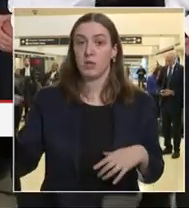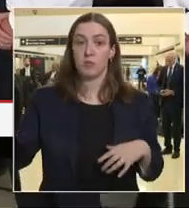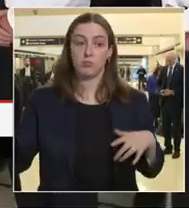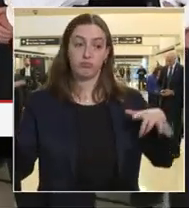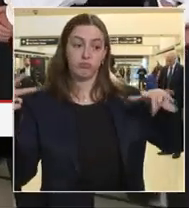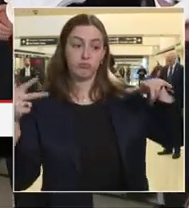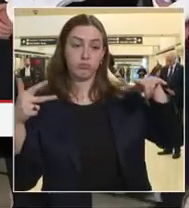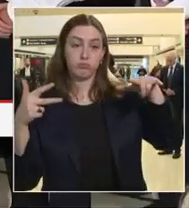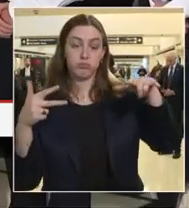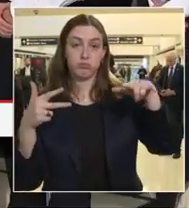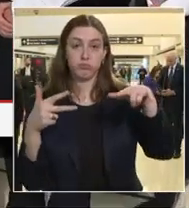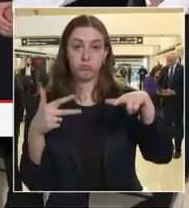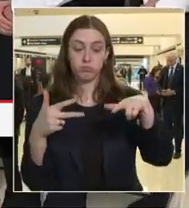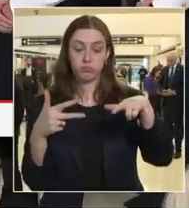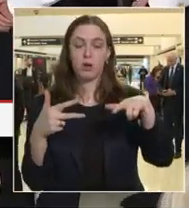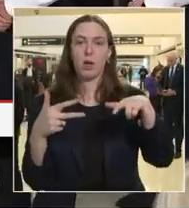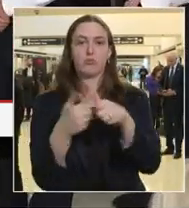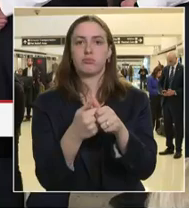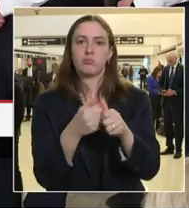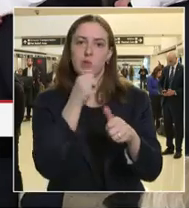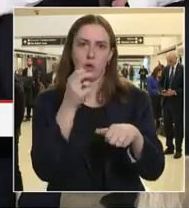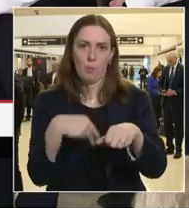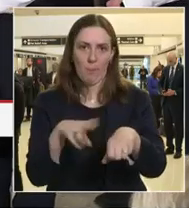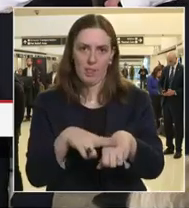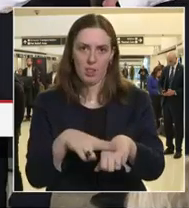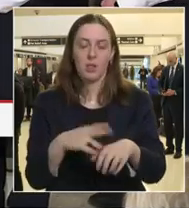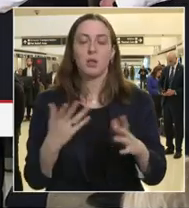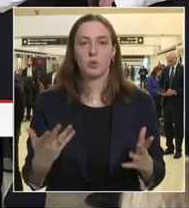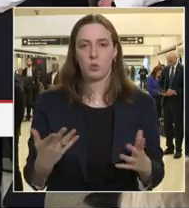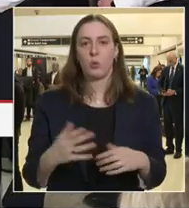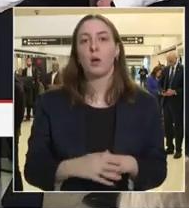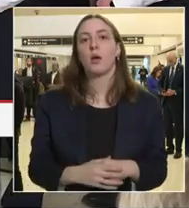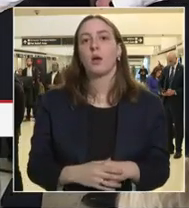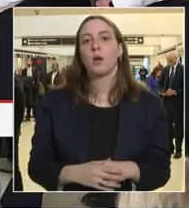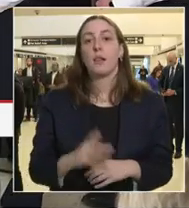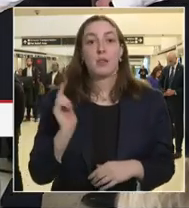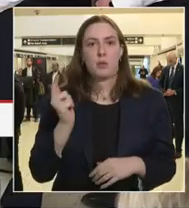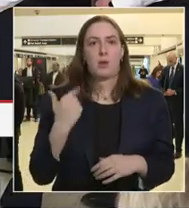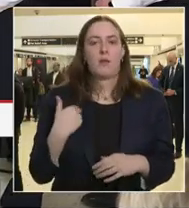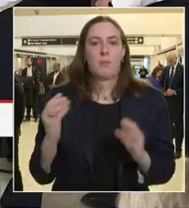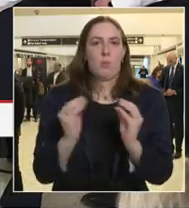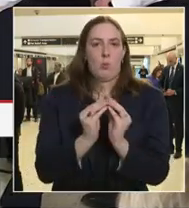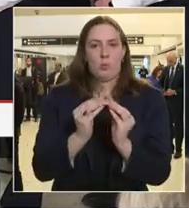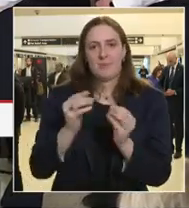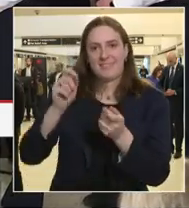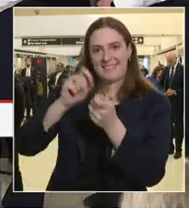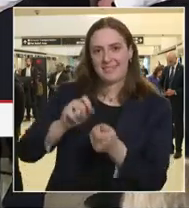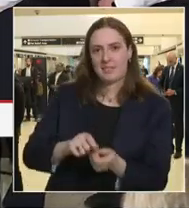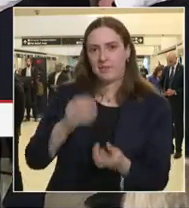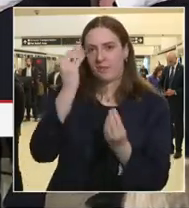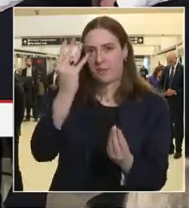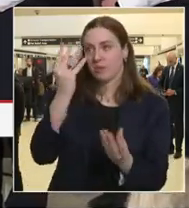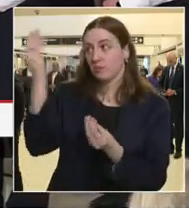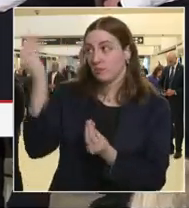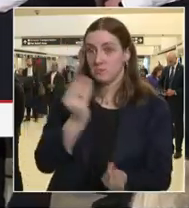moves forward, we will be able to provide more information to you about the details of that